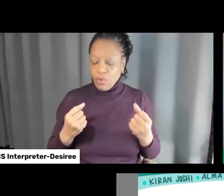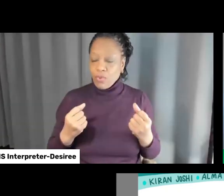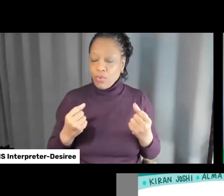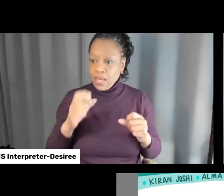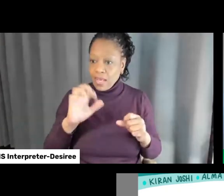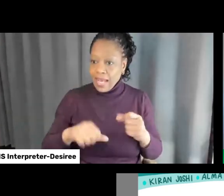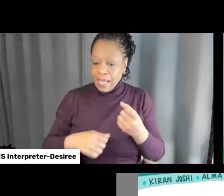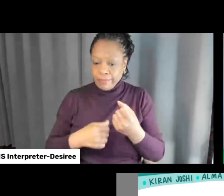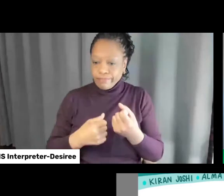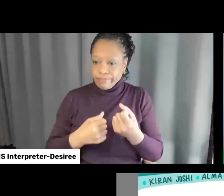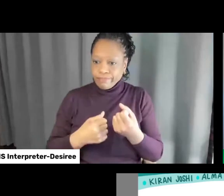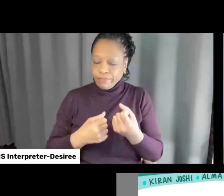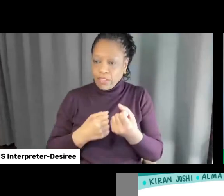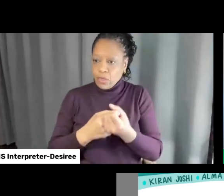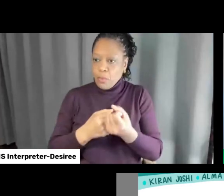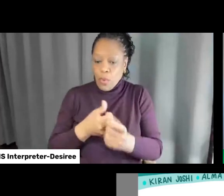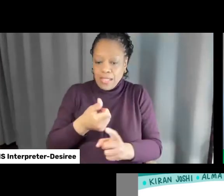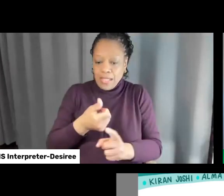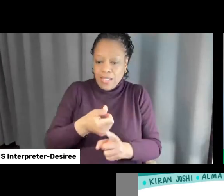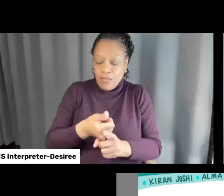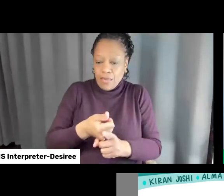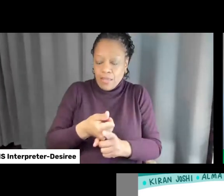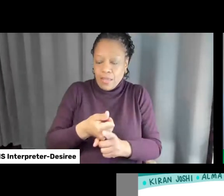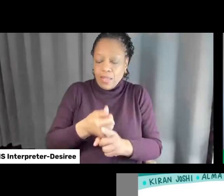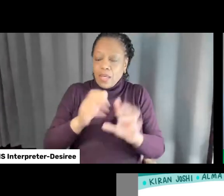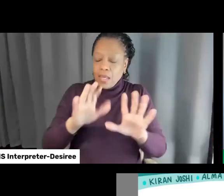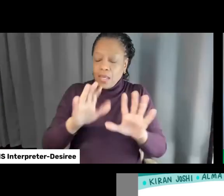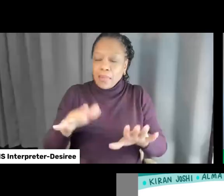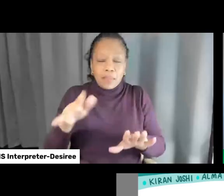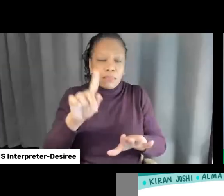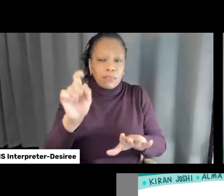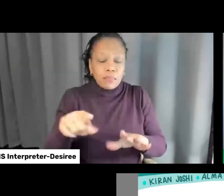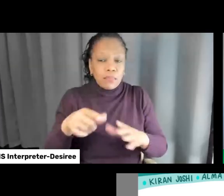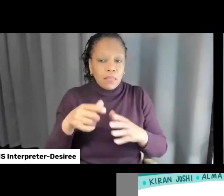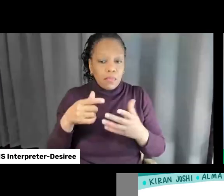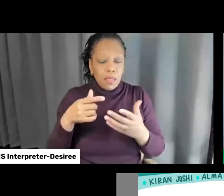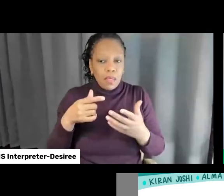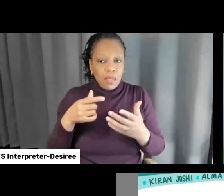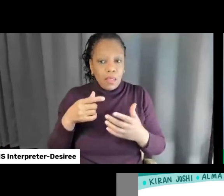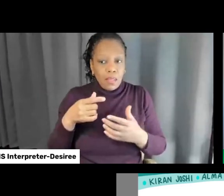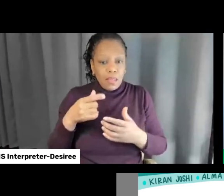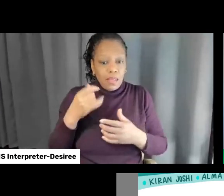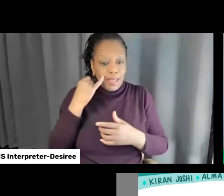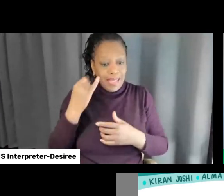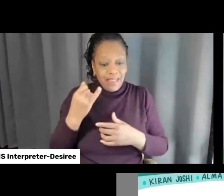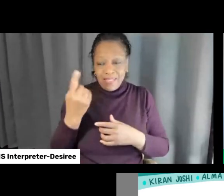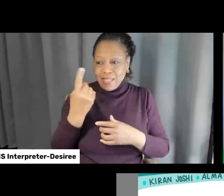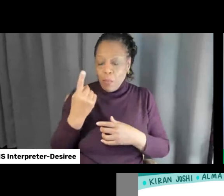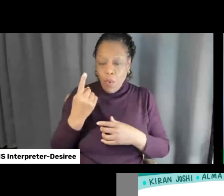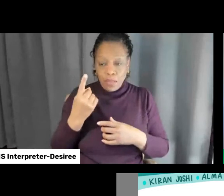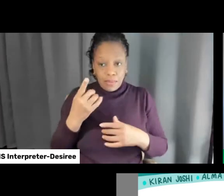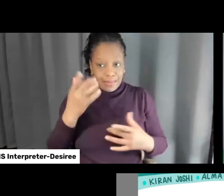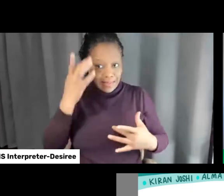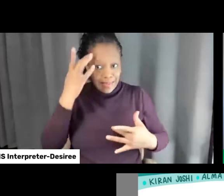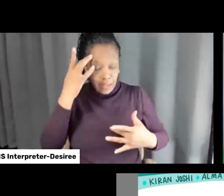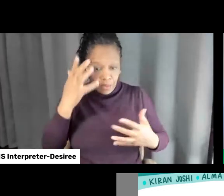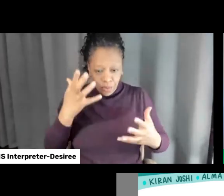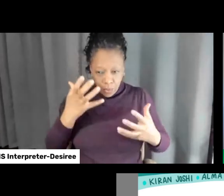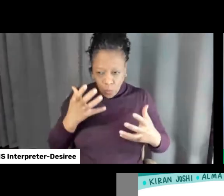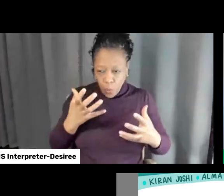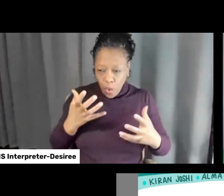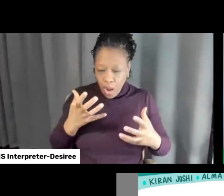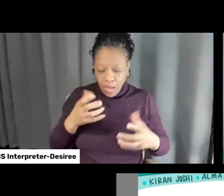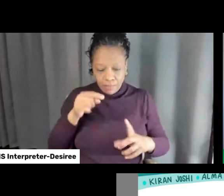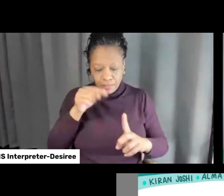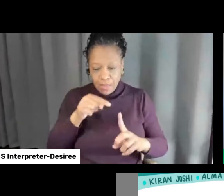want someone coming to work in the food sector that was sick? You would never want that, right?